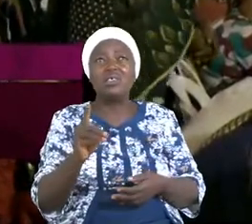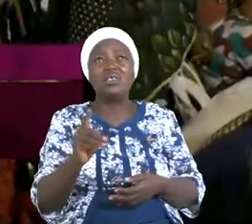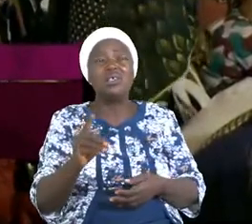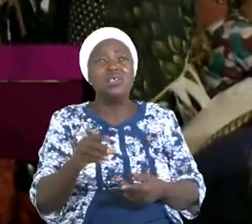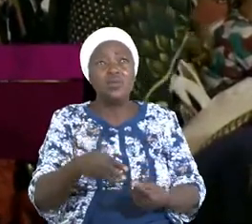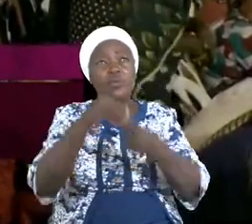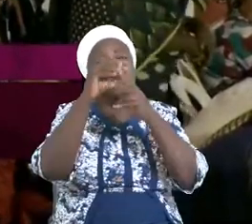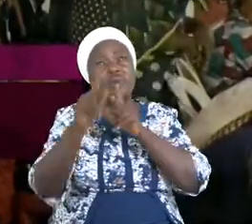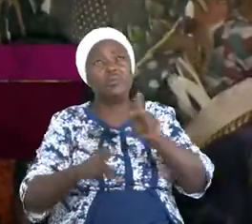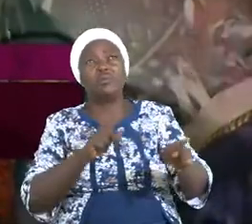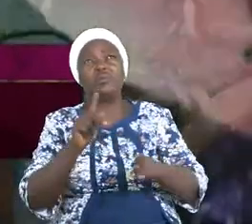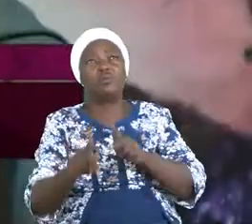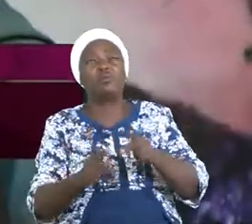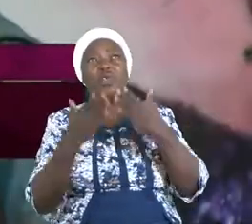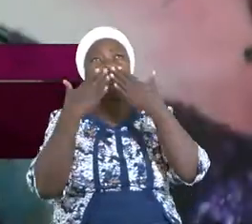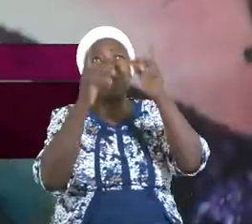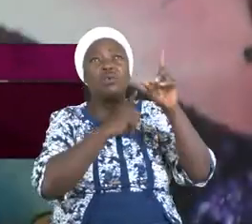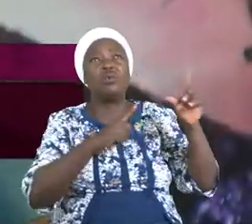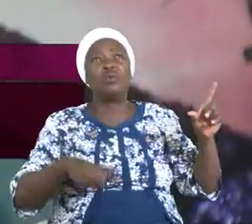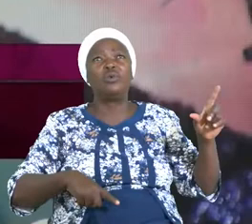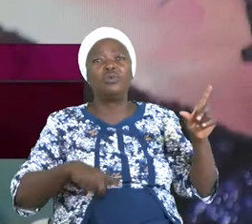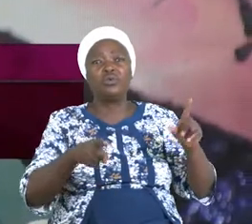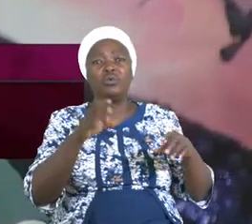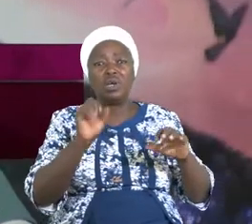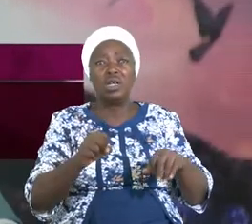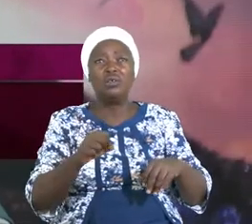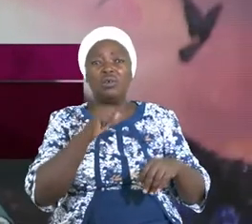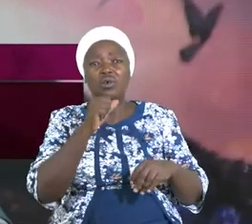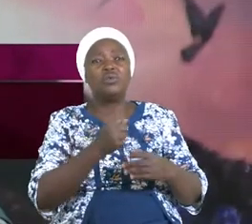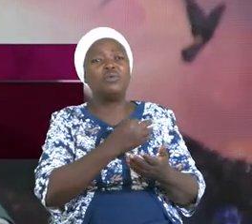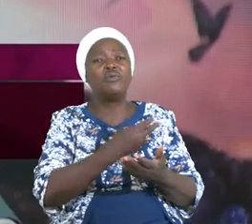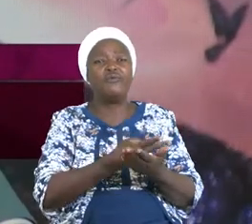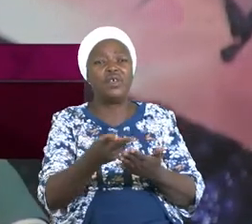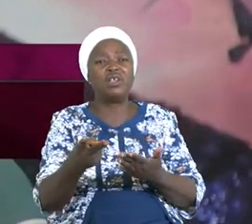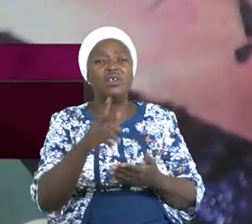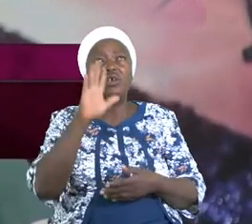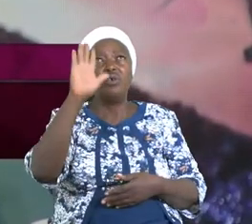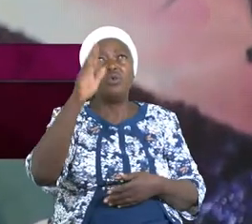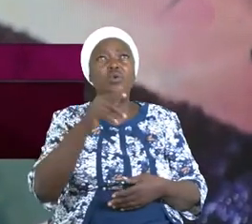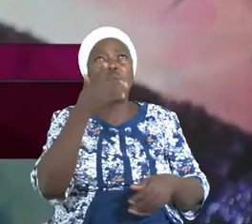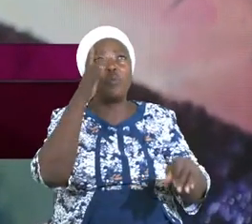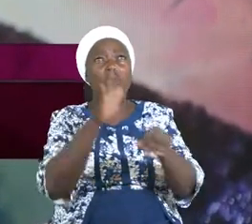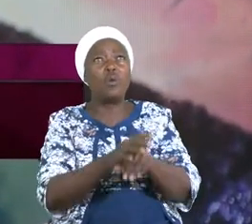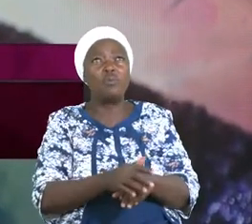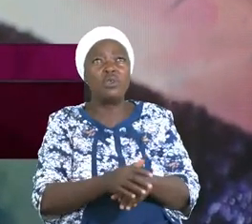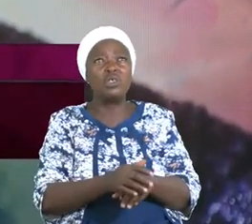people. Thank you, Lord. You cannot fail. You promised, you seed